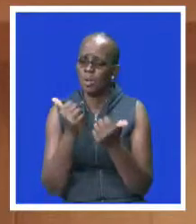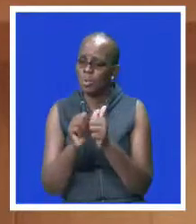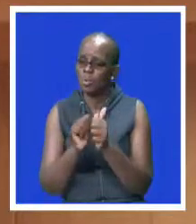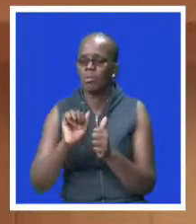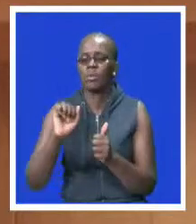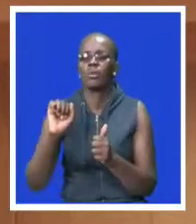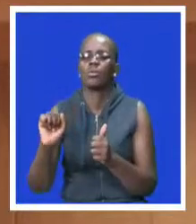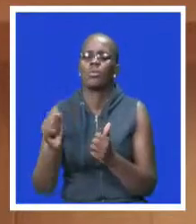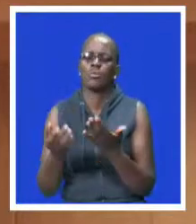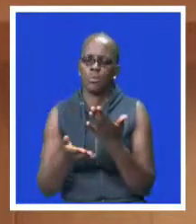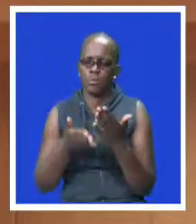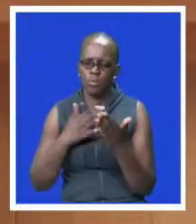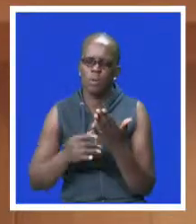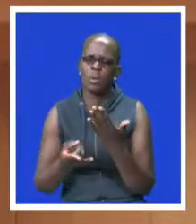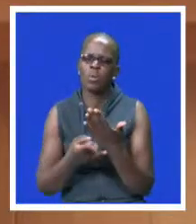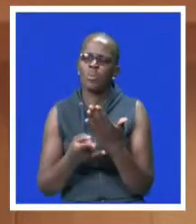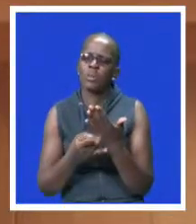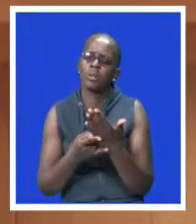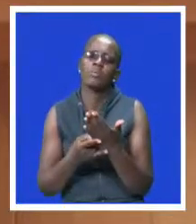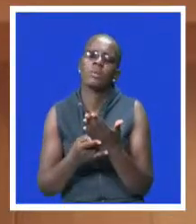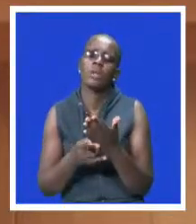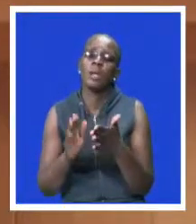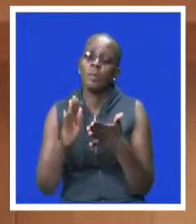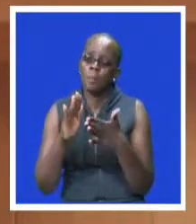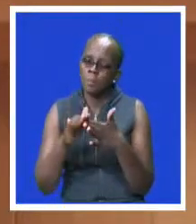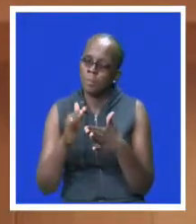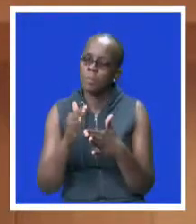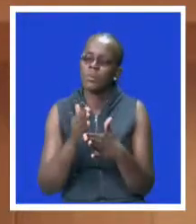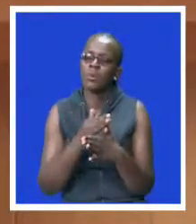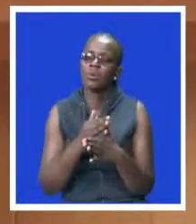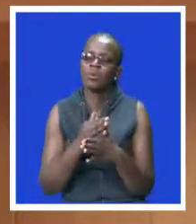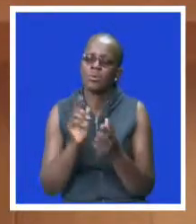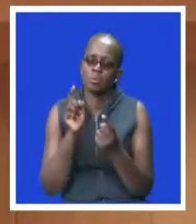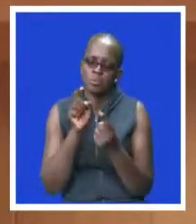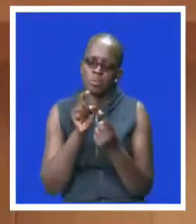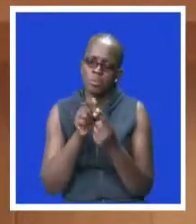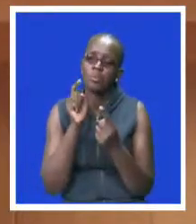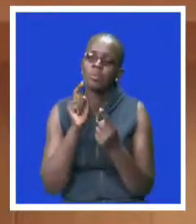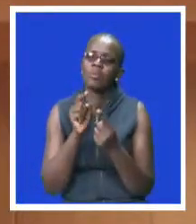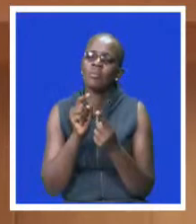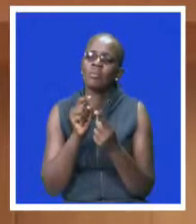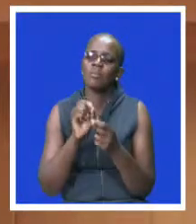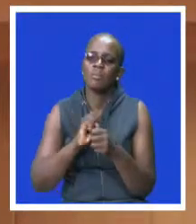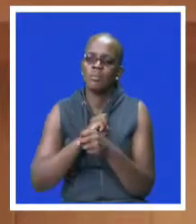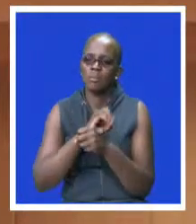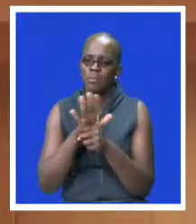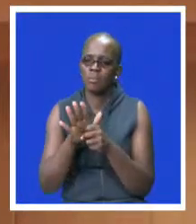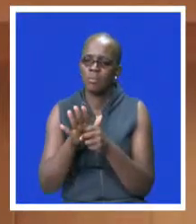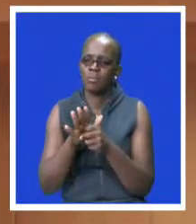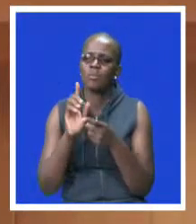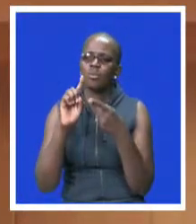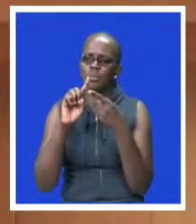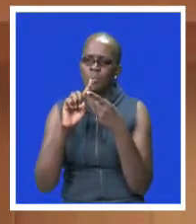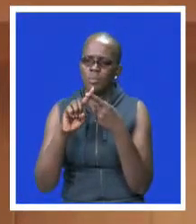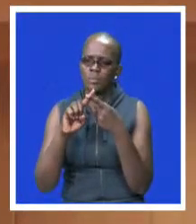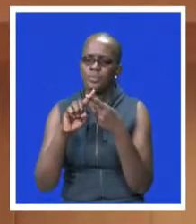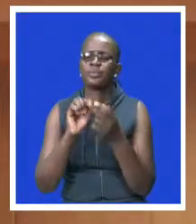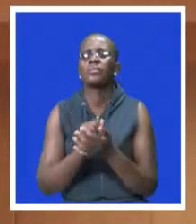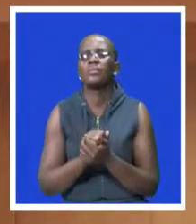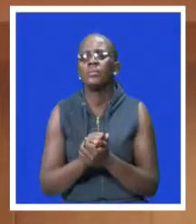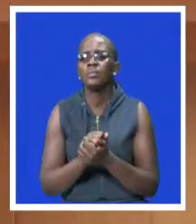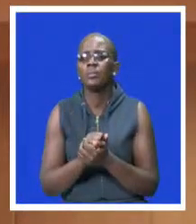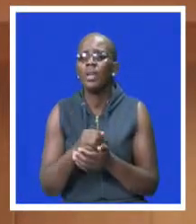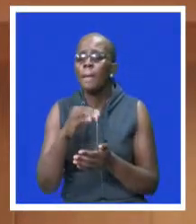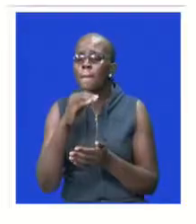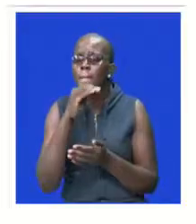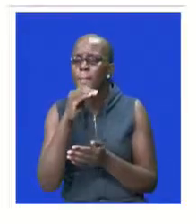there. Your close friend. Here is it. Your close friend. So your close friend will be your audience.